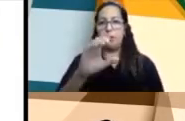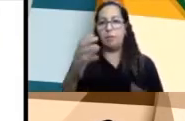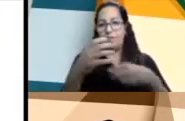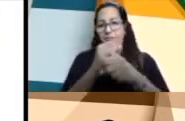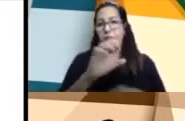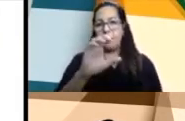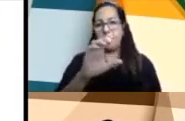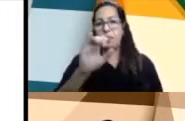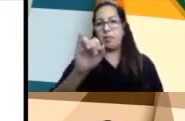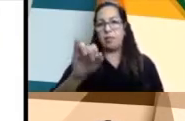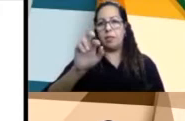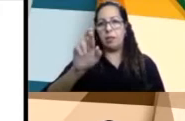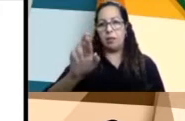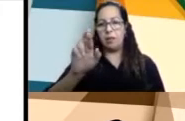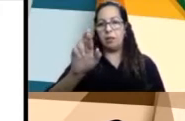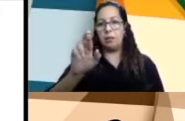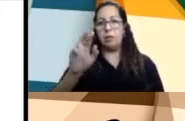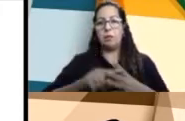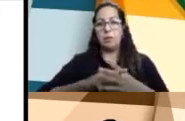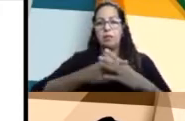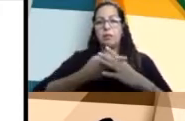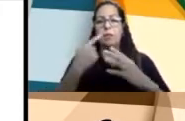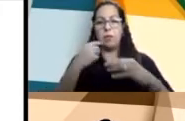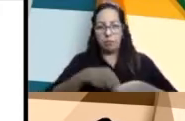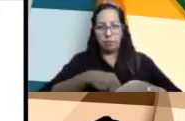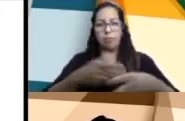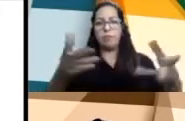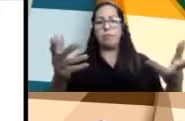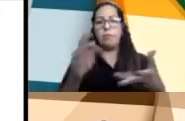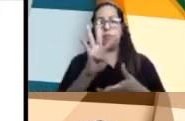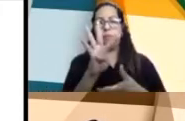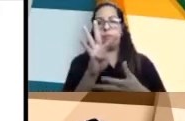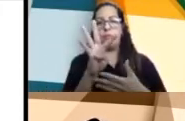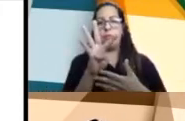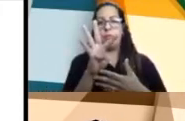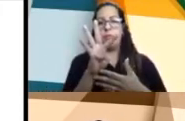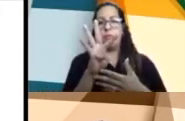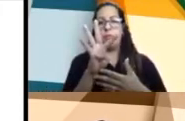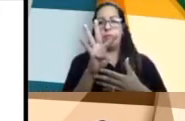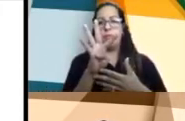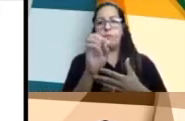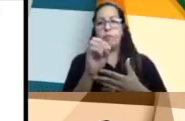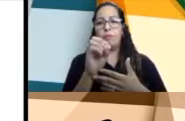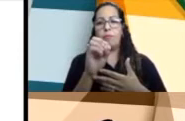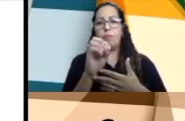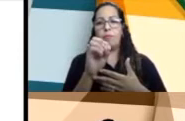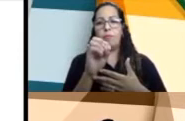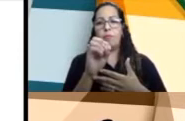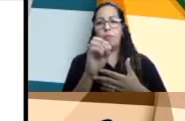critical infrastructure resilience, will be launched with a distribution of 400 millions, where